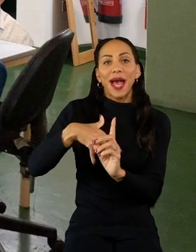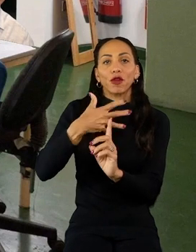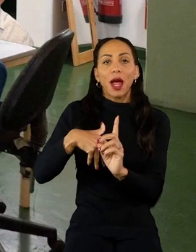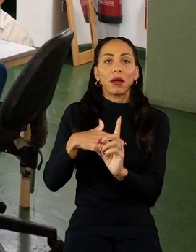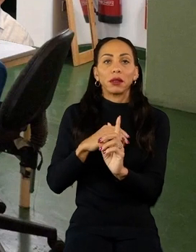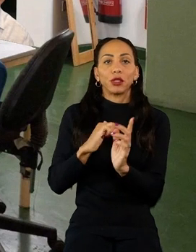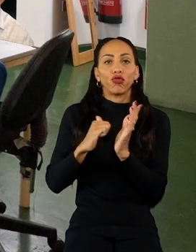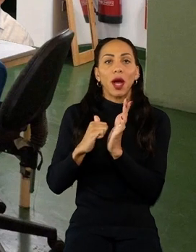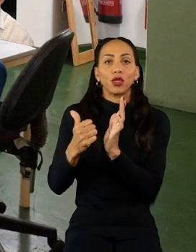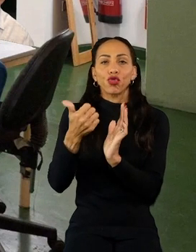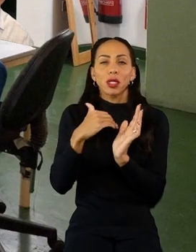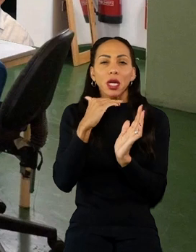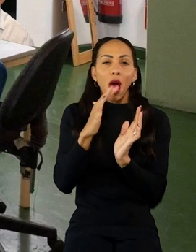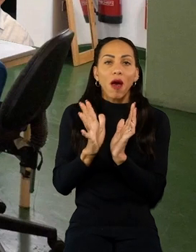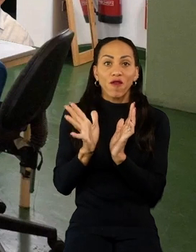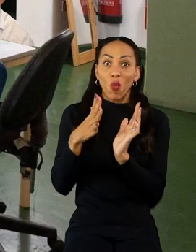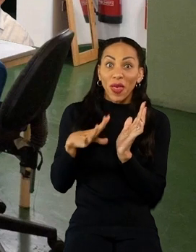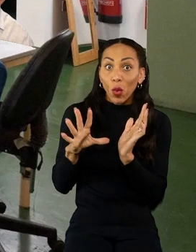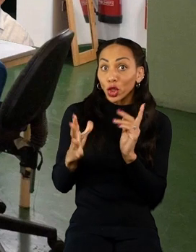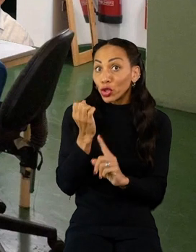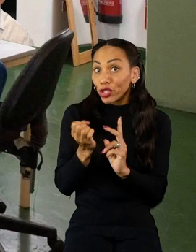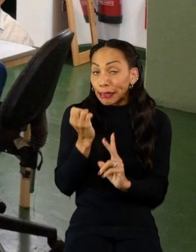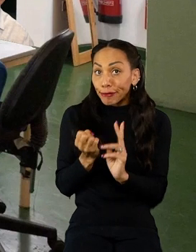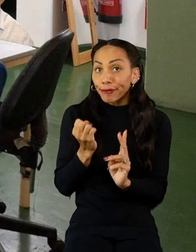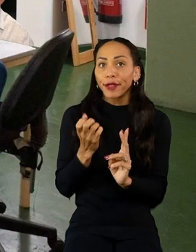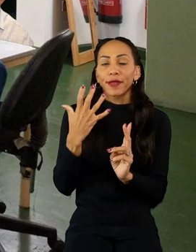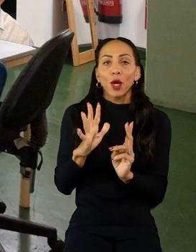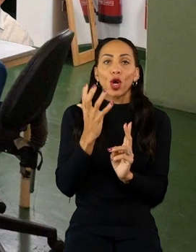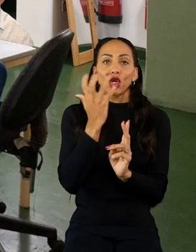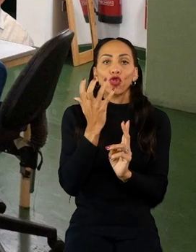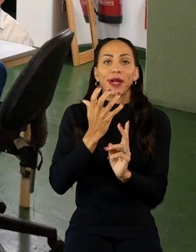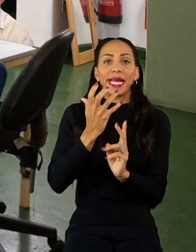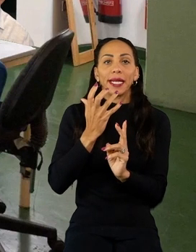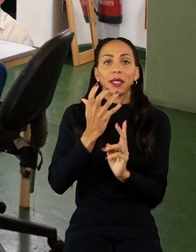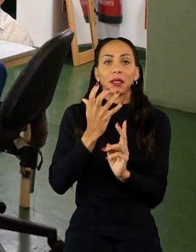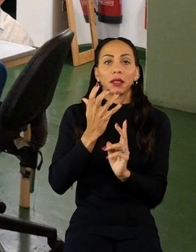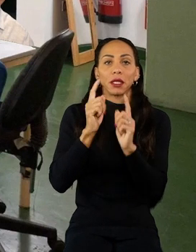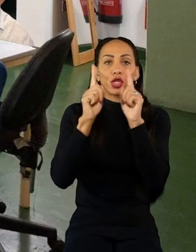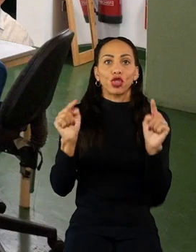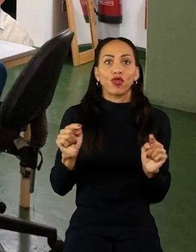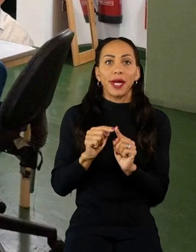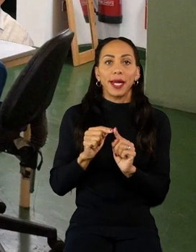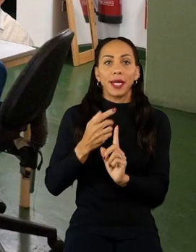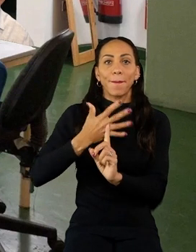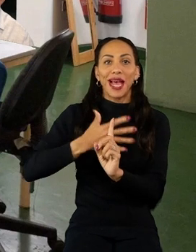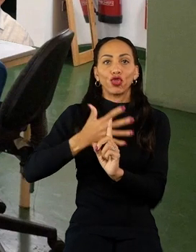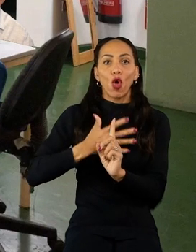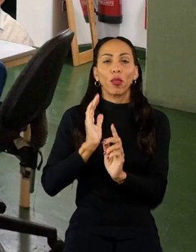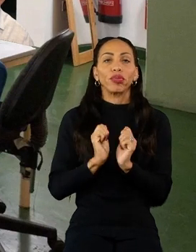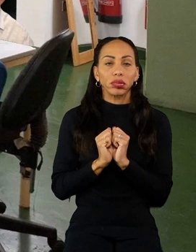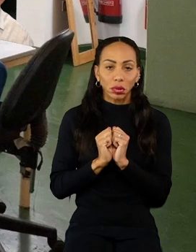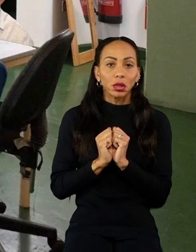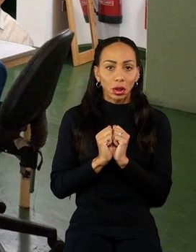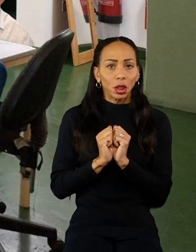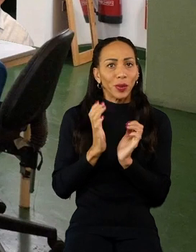they might need, you know, they might not feel that background segmentation is appropriate or useful or good enough for what they want to do. And they literally want to